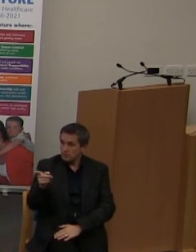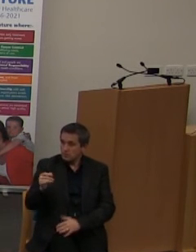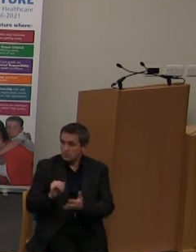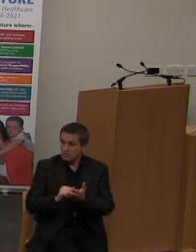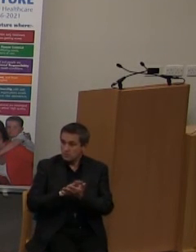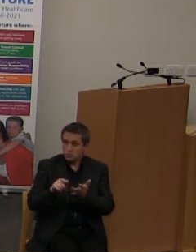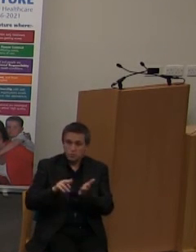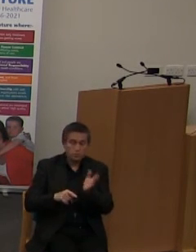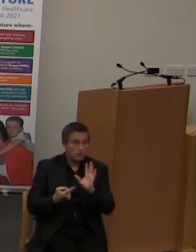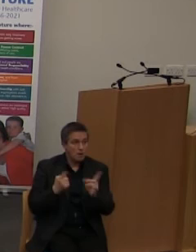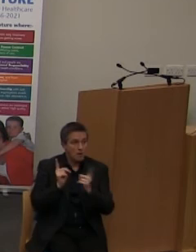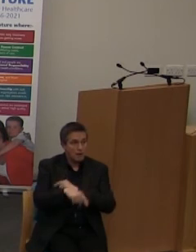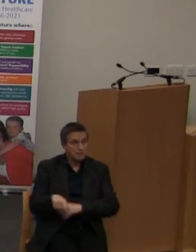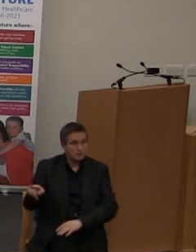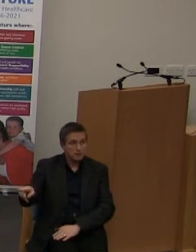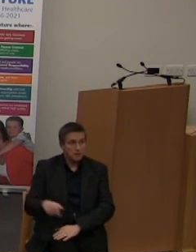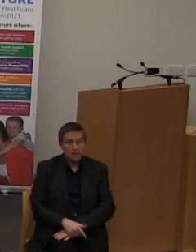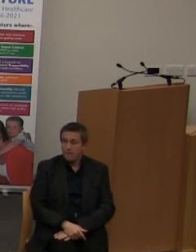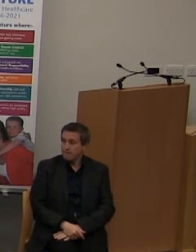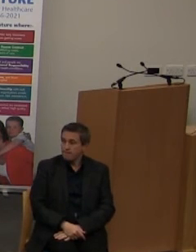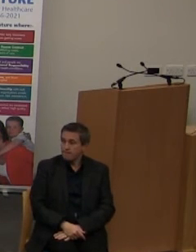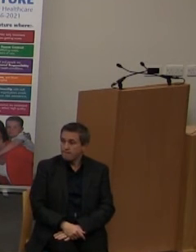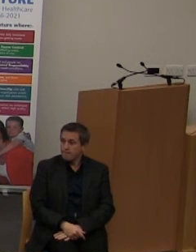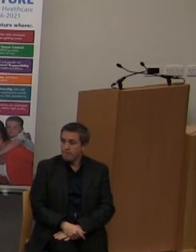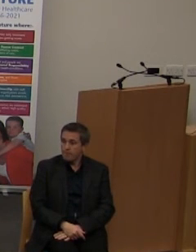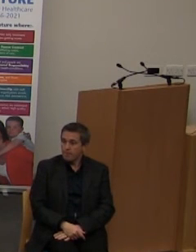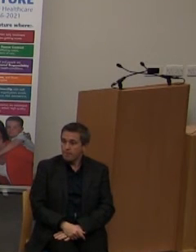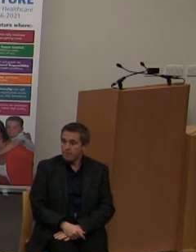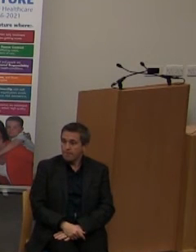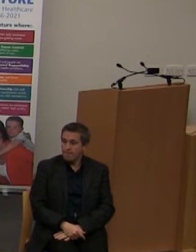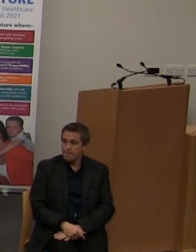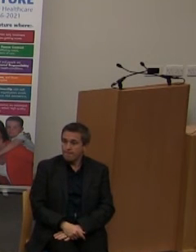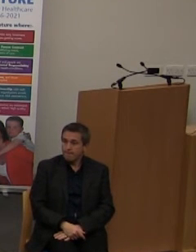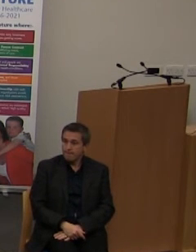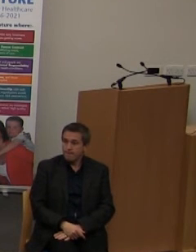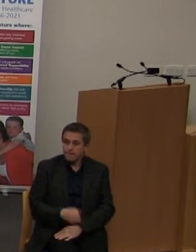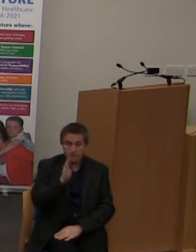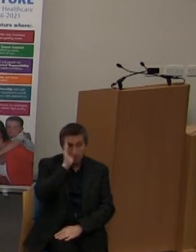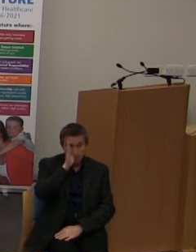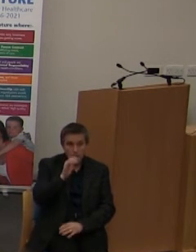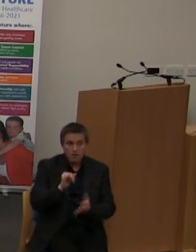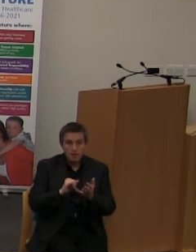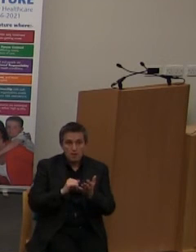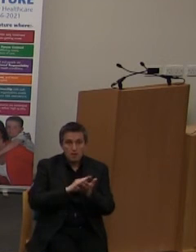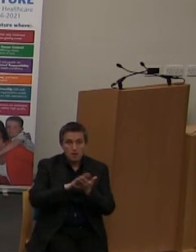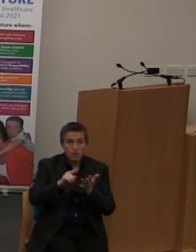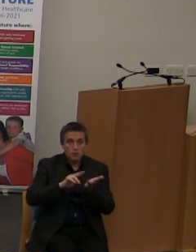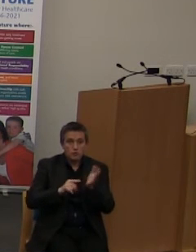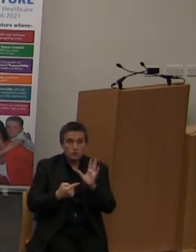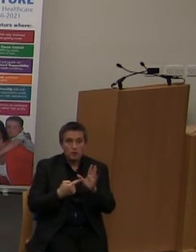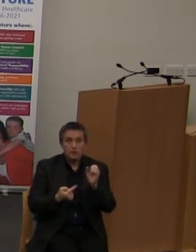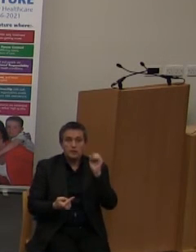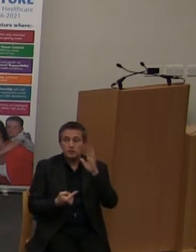you something to... Hello, my name's Siona Strachan. I'm the Chief Officer